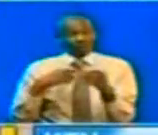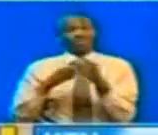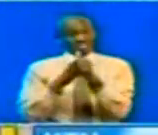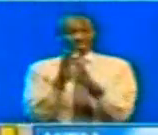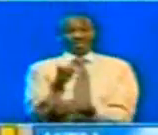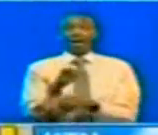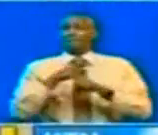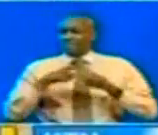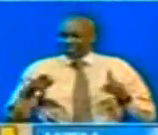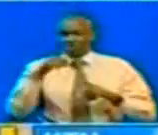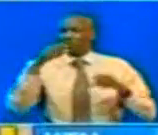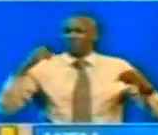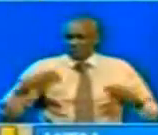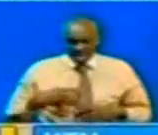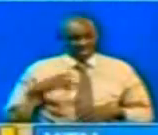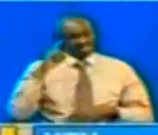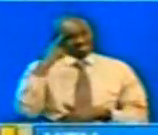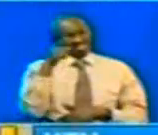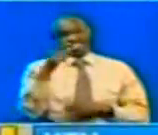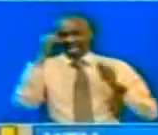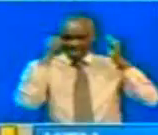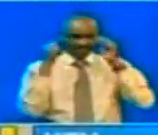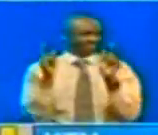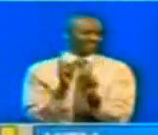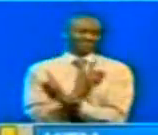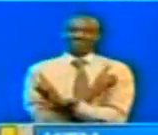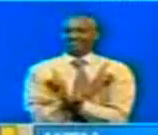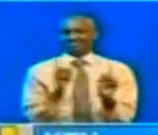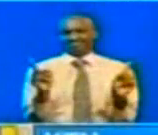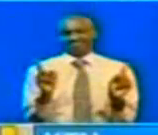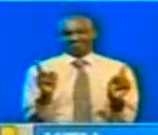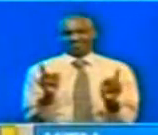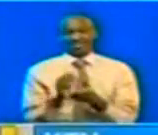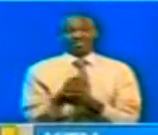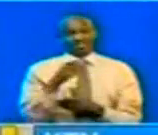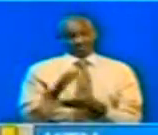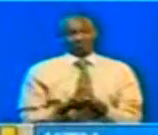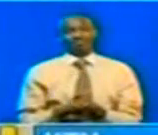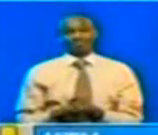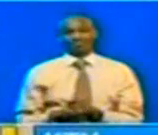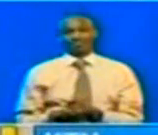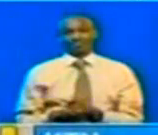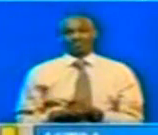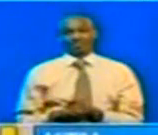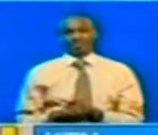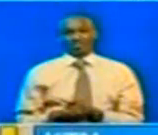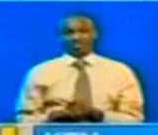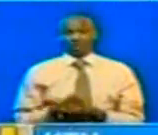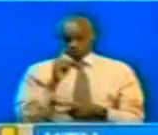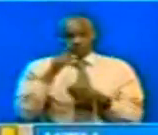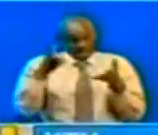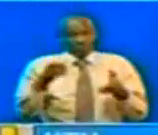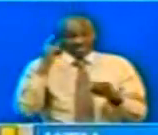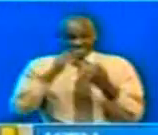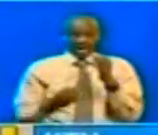there's no fear whatsoever that is legitimate with regard to the militarization. All right, so it's been relaunched this